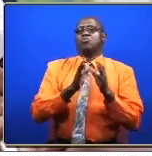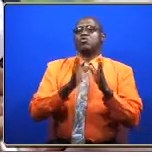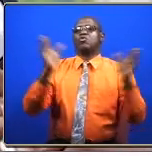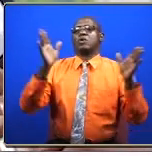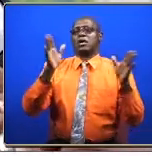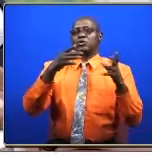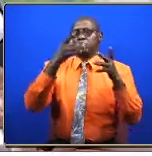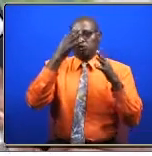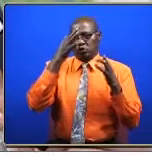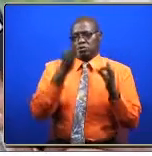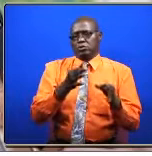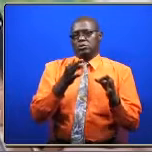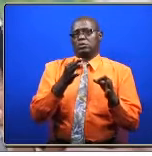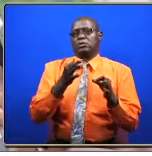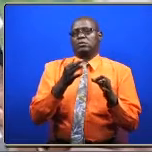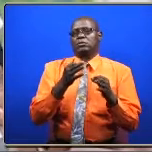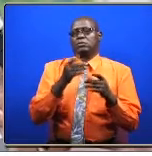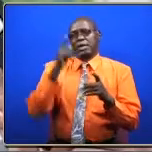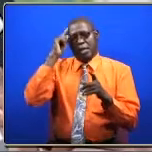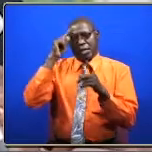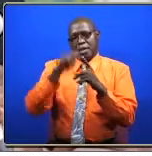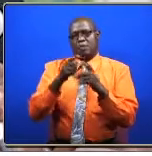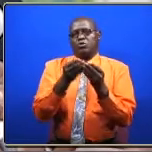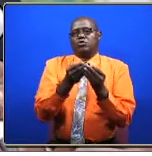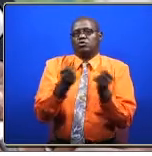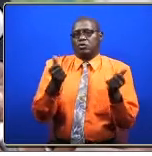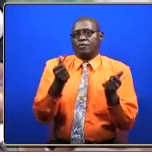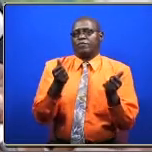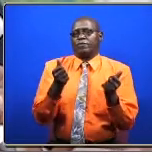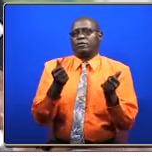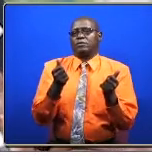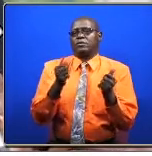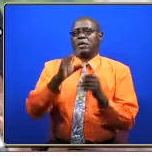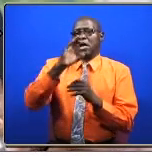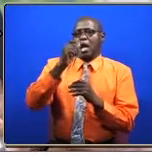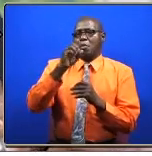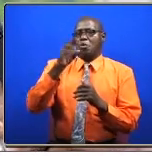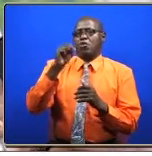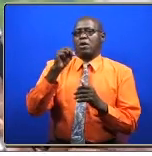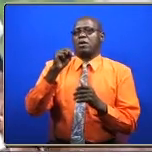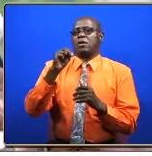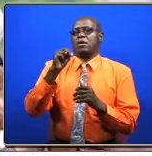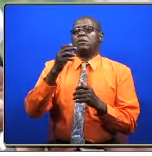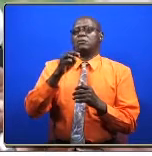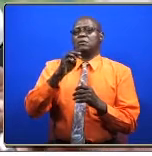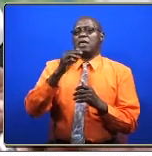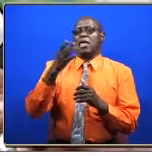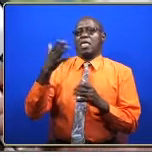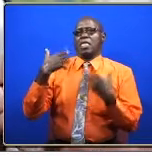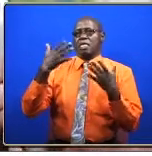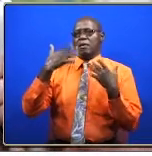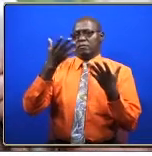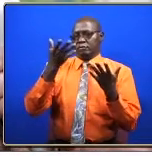towards mitigating and offsetting the carbon emissions that are done on trips on